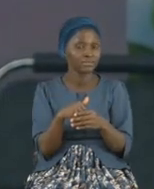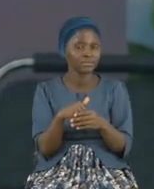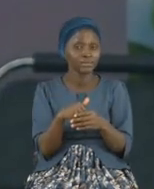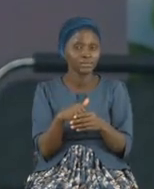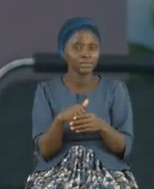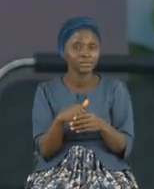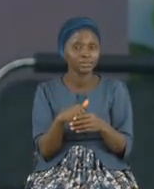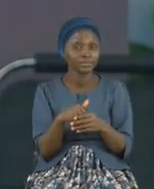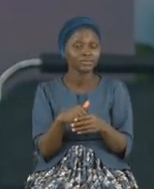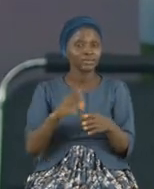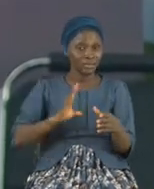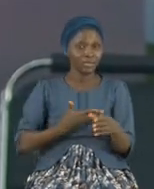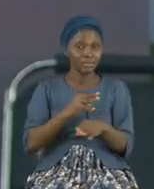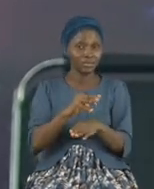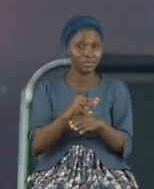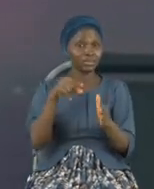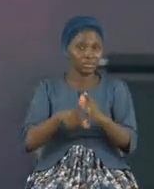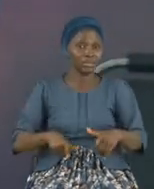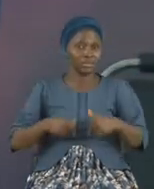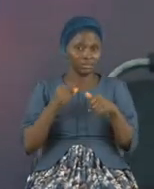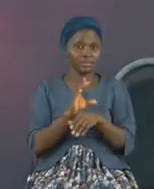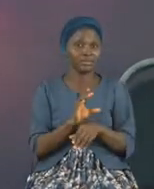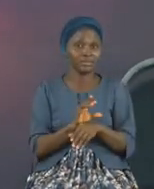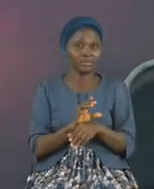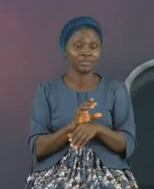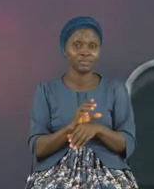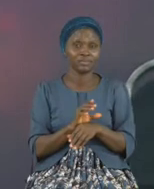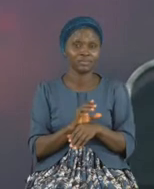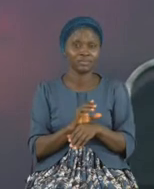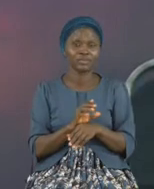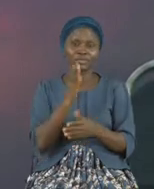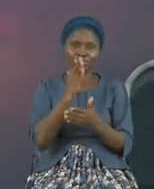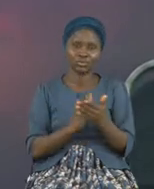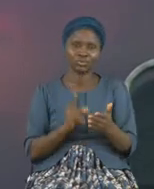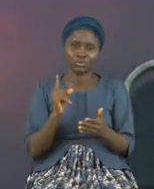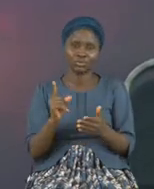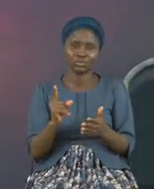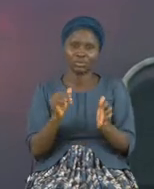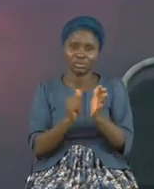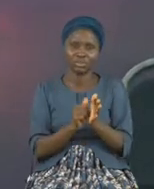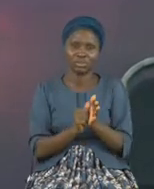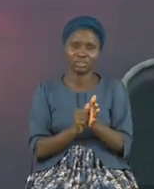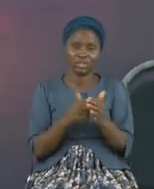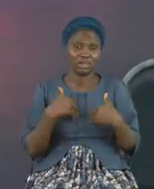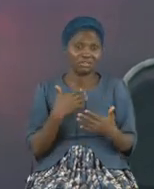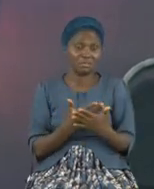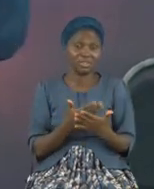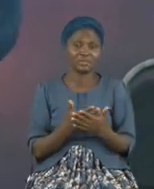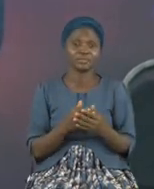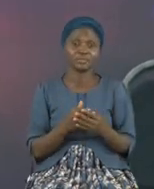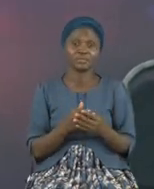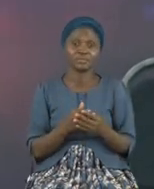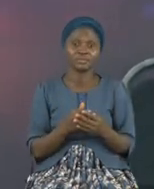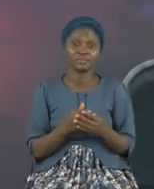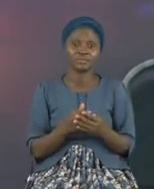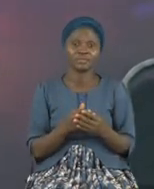our ministry, Deeper Life, there was somebody that had money. Of all the people